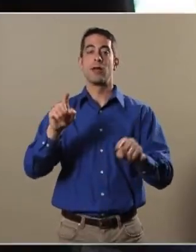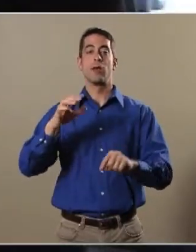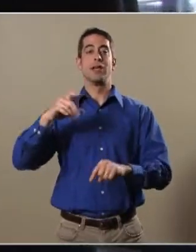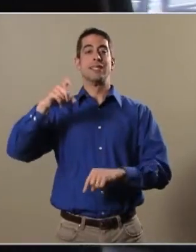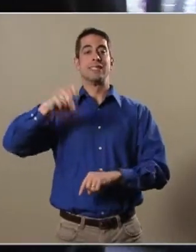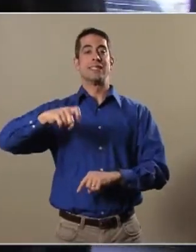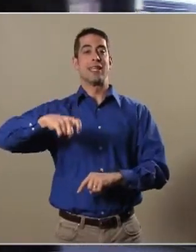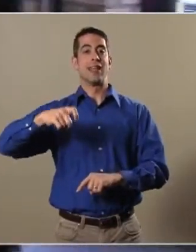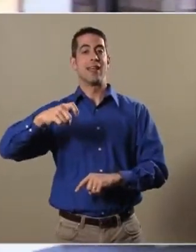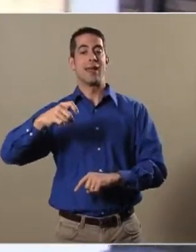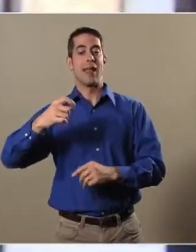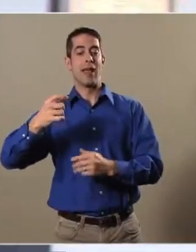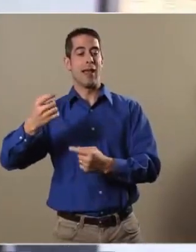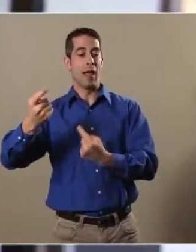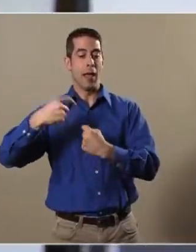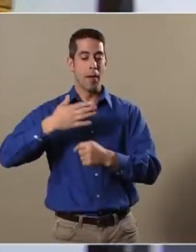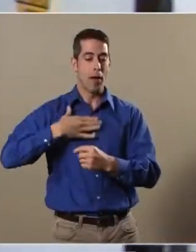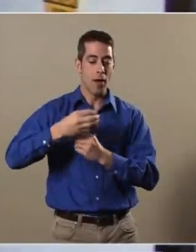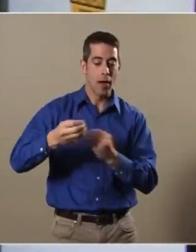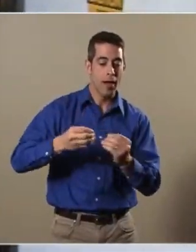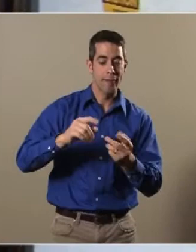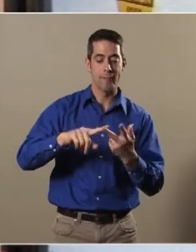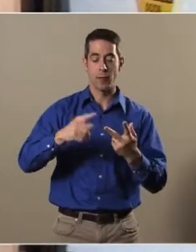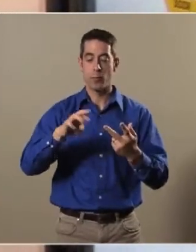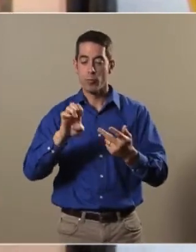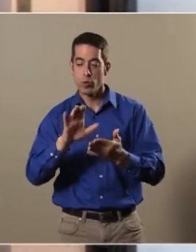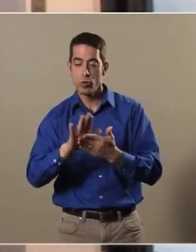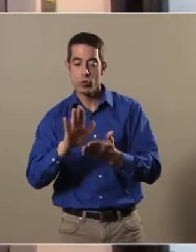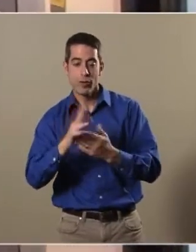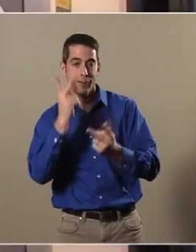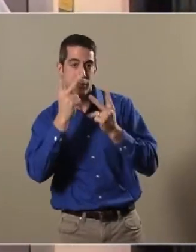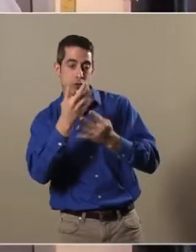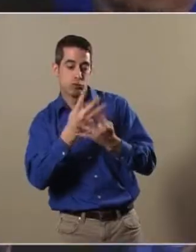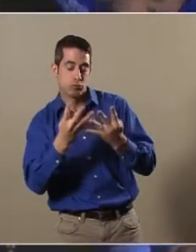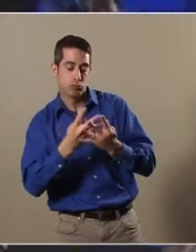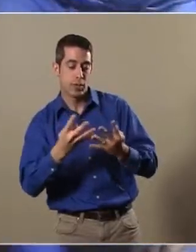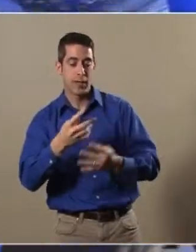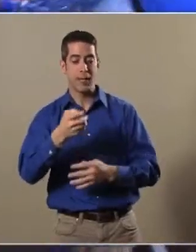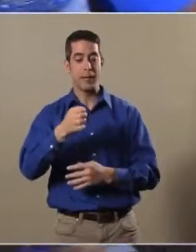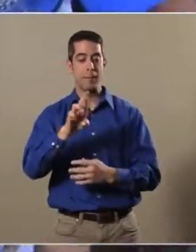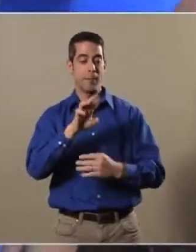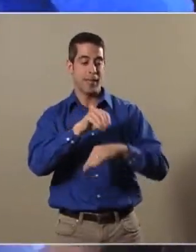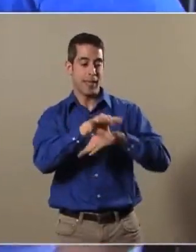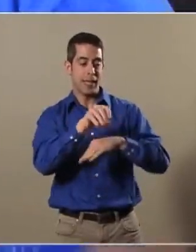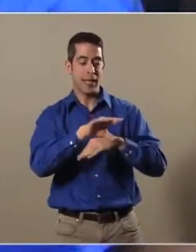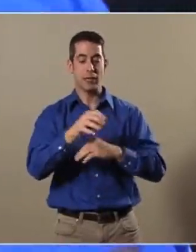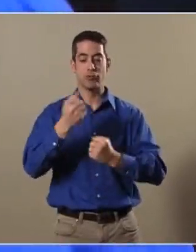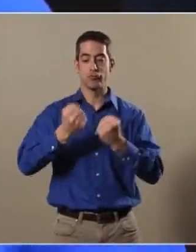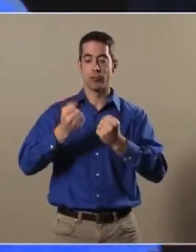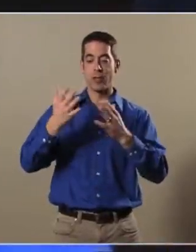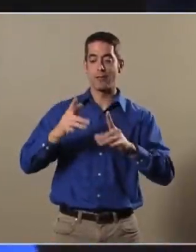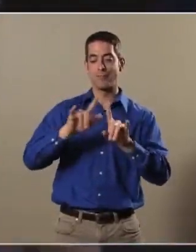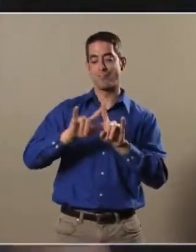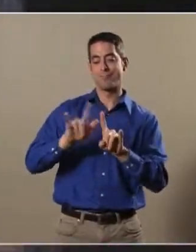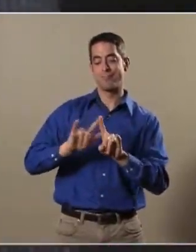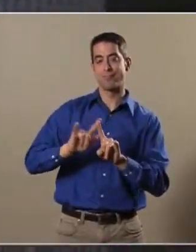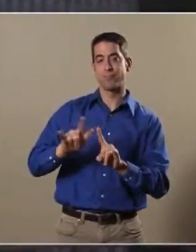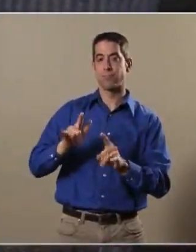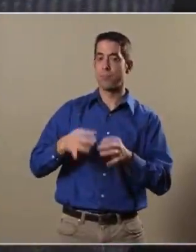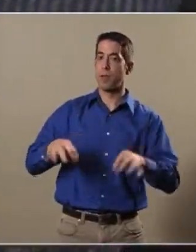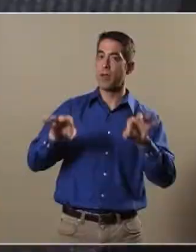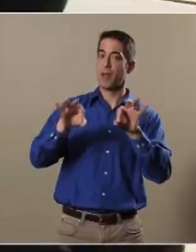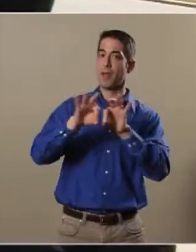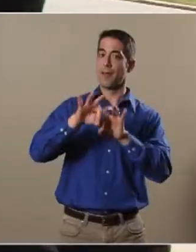screening, peer counseling, and as drivers in all areas of service. Volunteers help us keep administrative costs